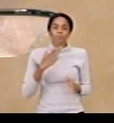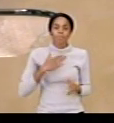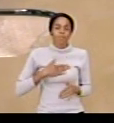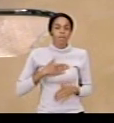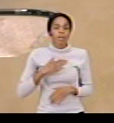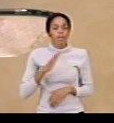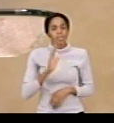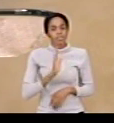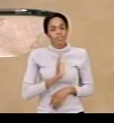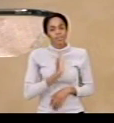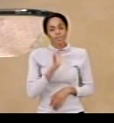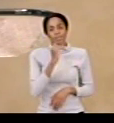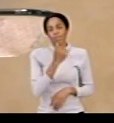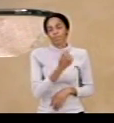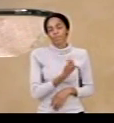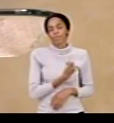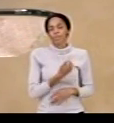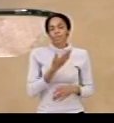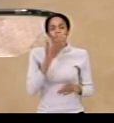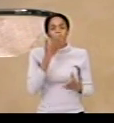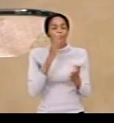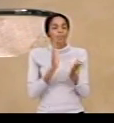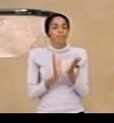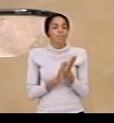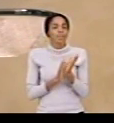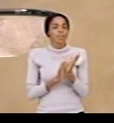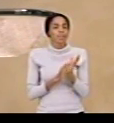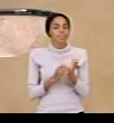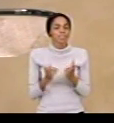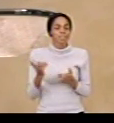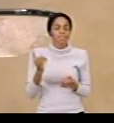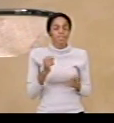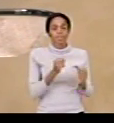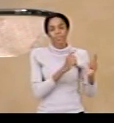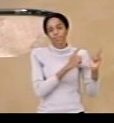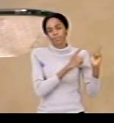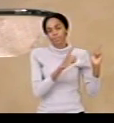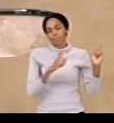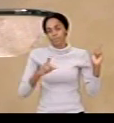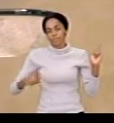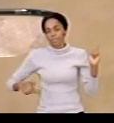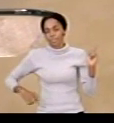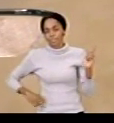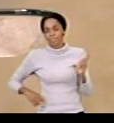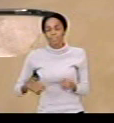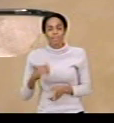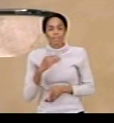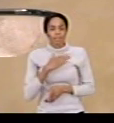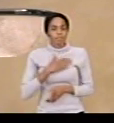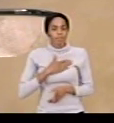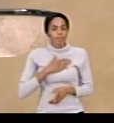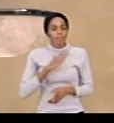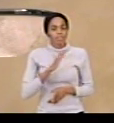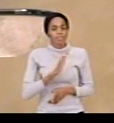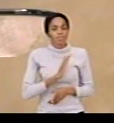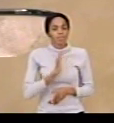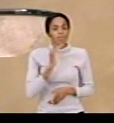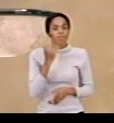Lord, my soul. Praise the Lord,